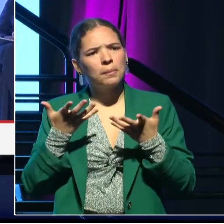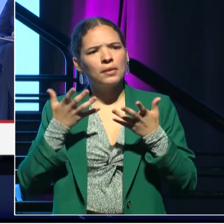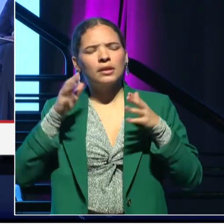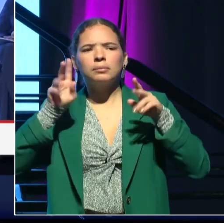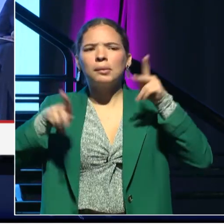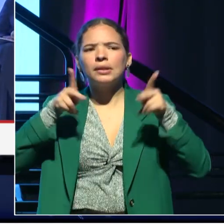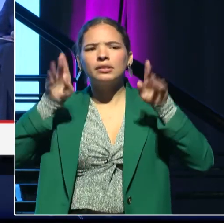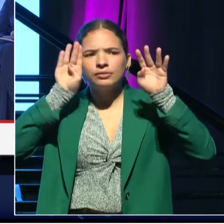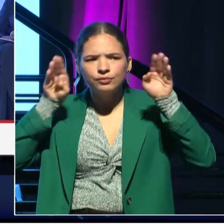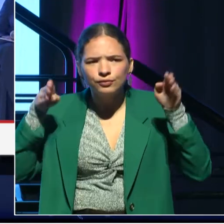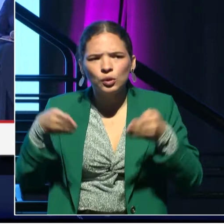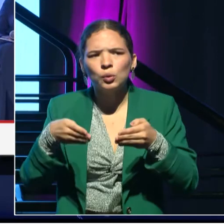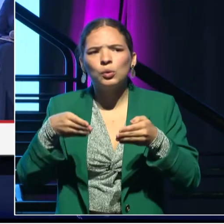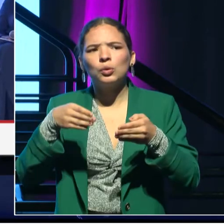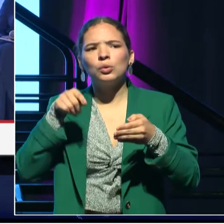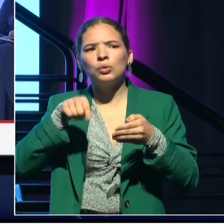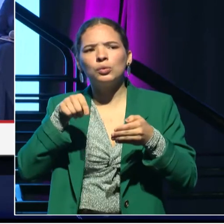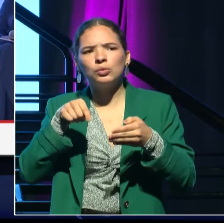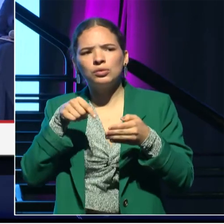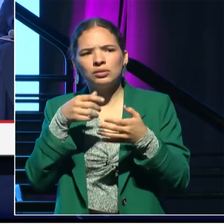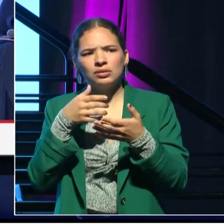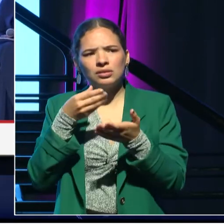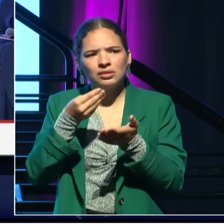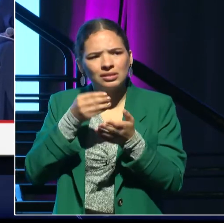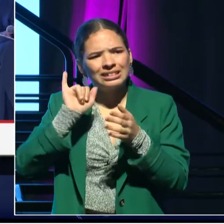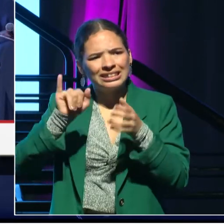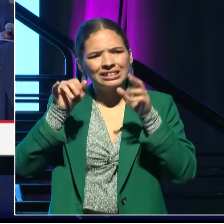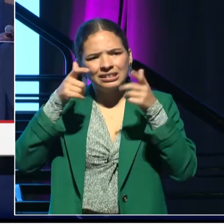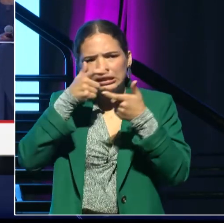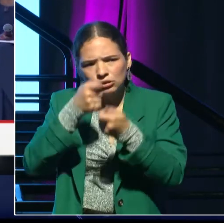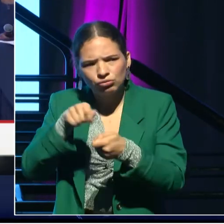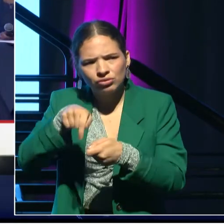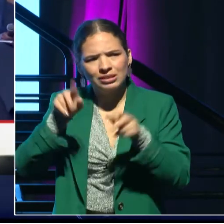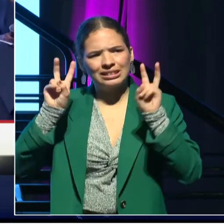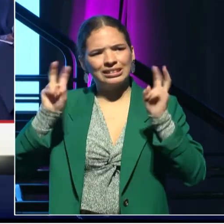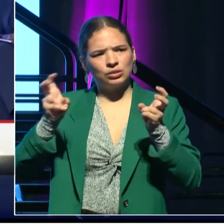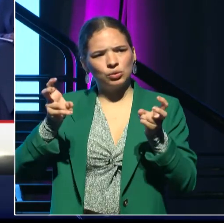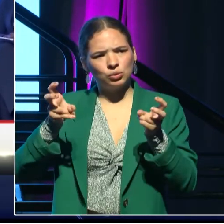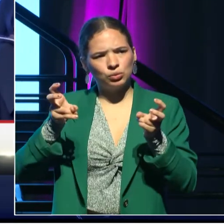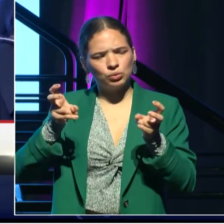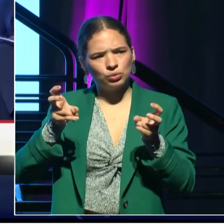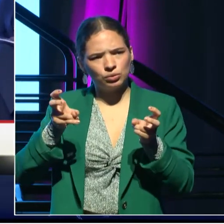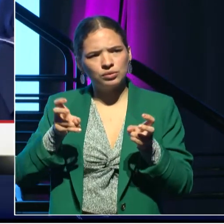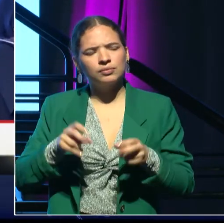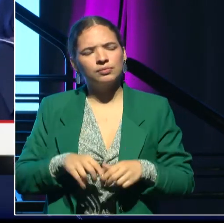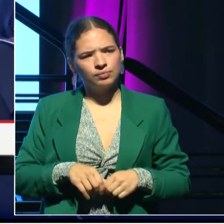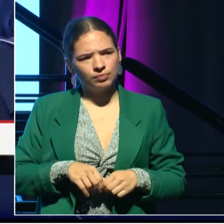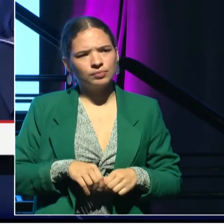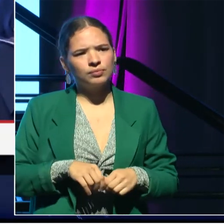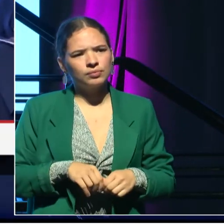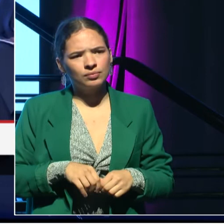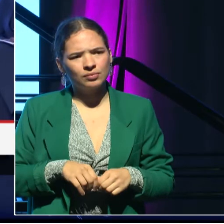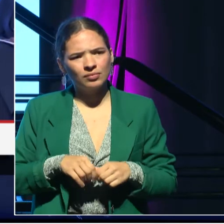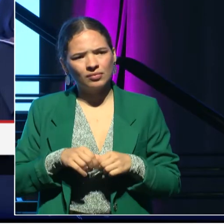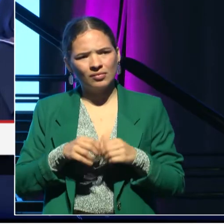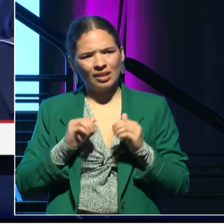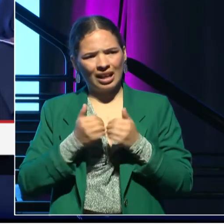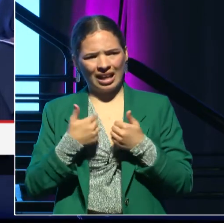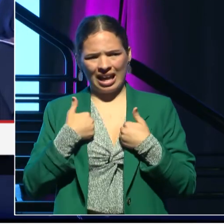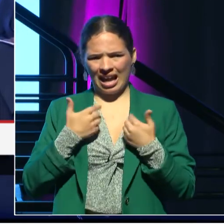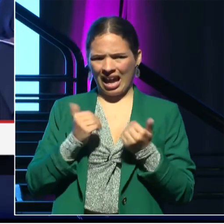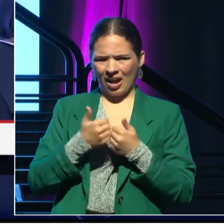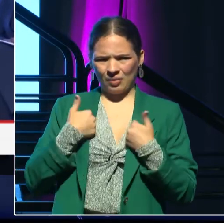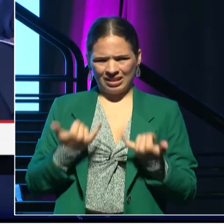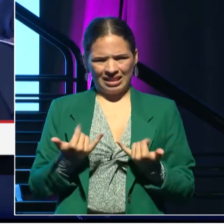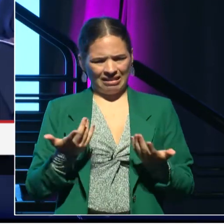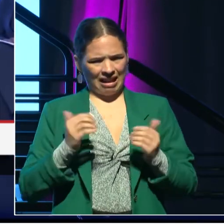these issues. Because one of the questions people ask me all the time is, what can I do from the perch where I sit? And I always like to let people know there's so